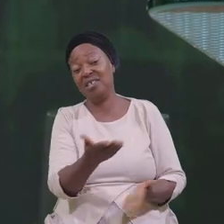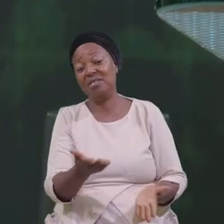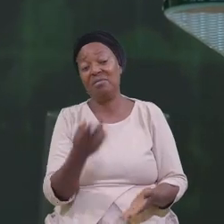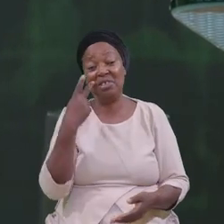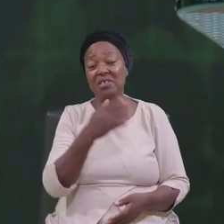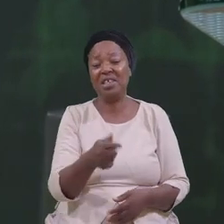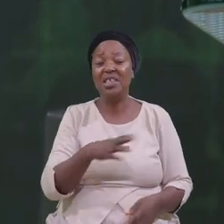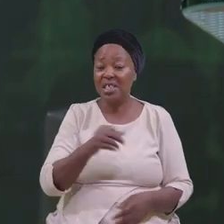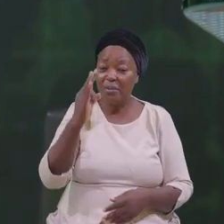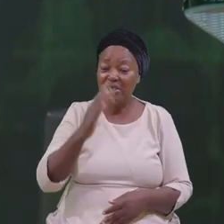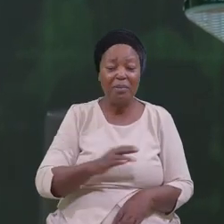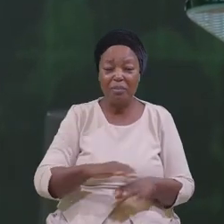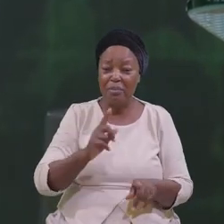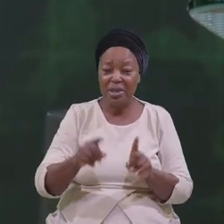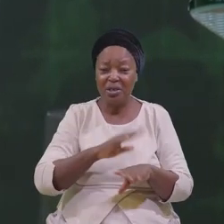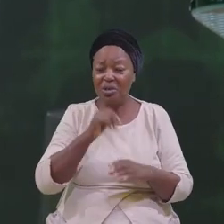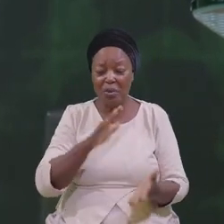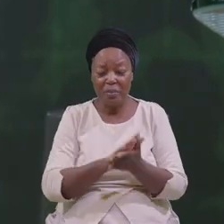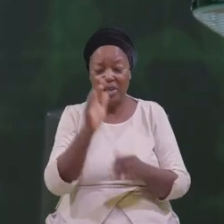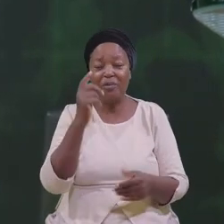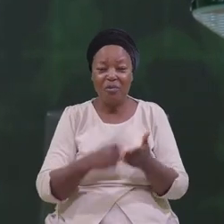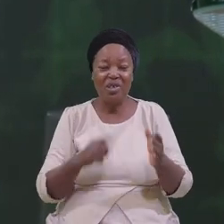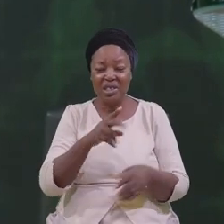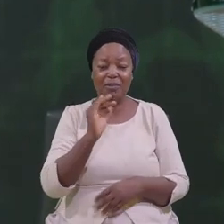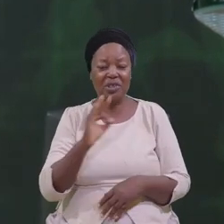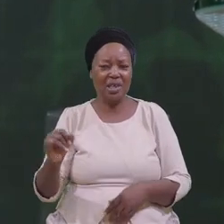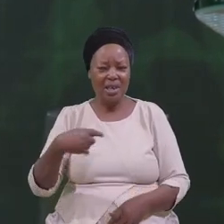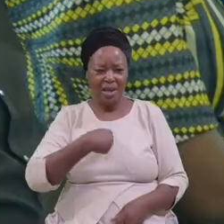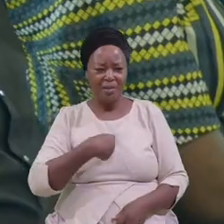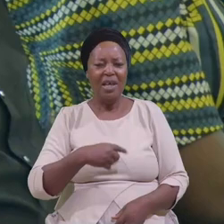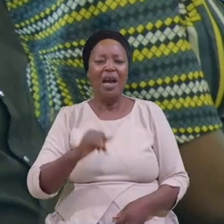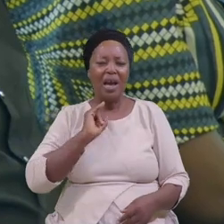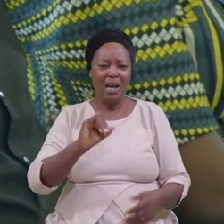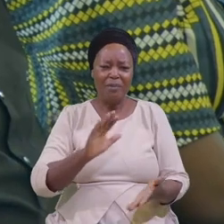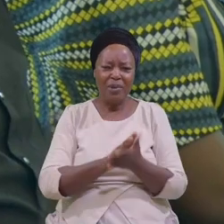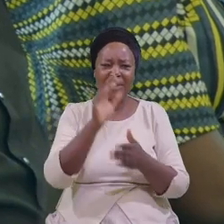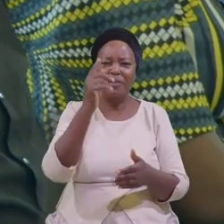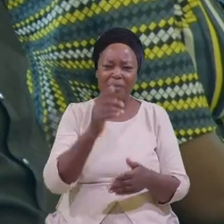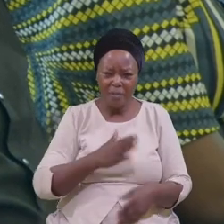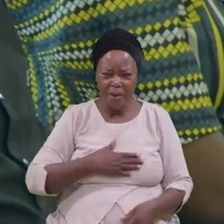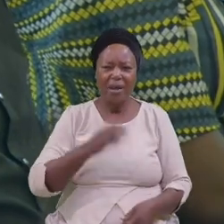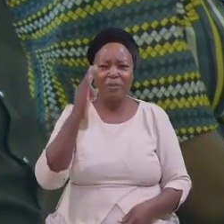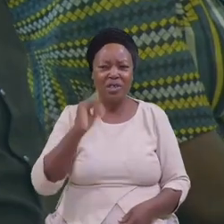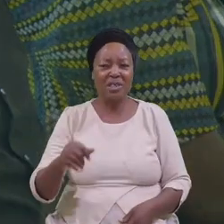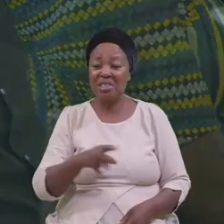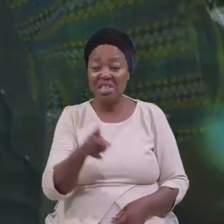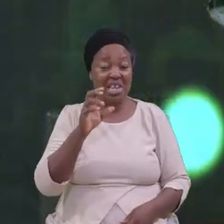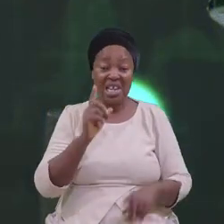doesn't believe his preaching. I believe my preaching. They cannot touch